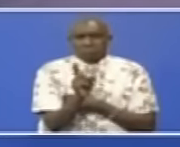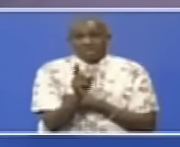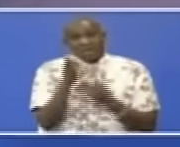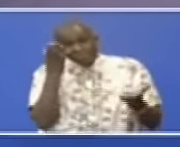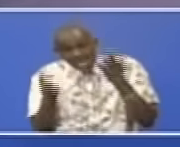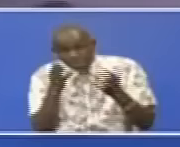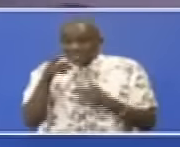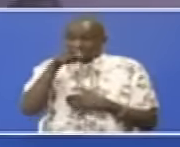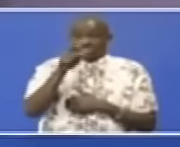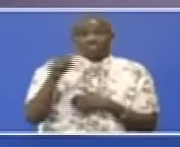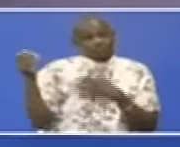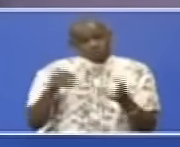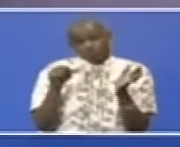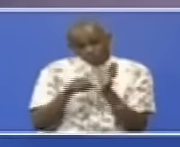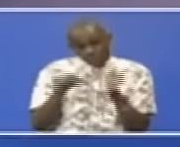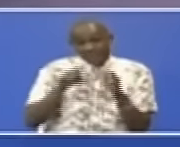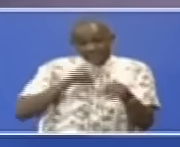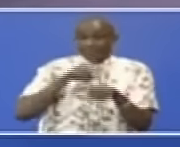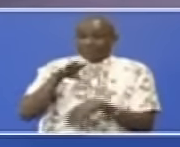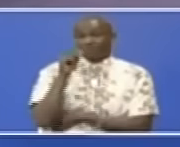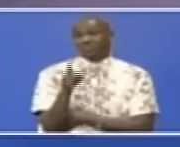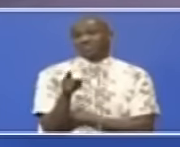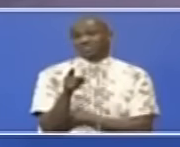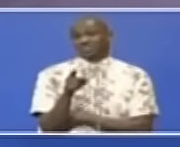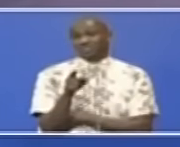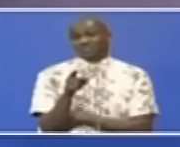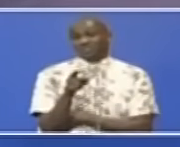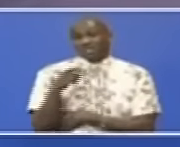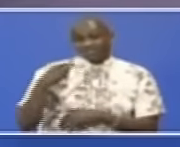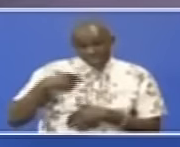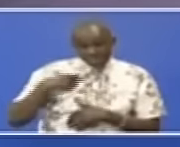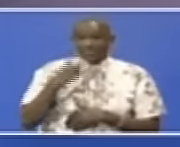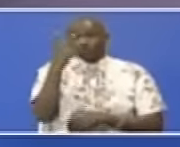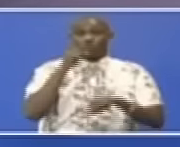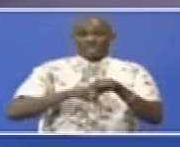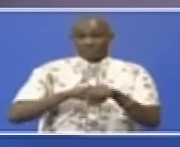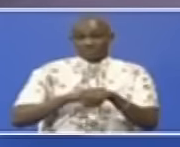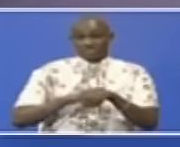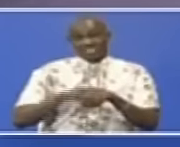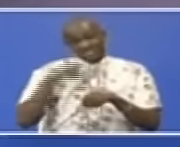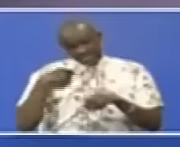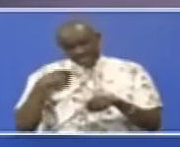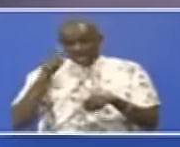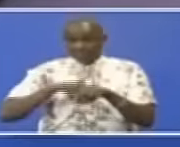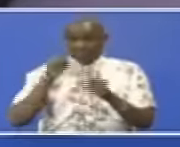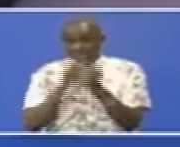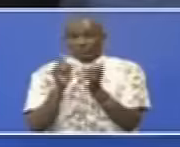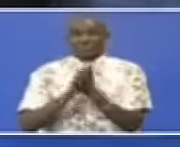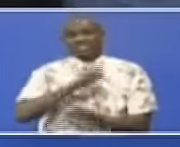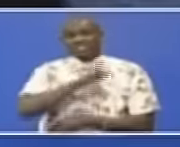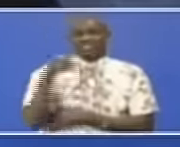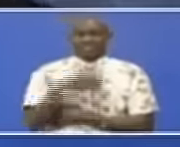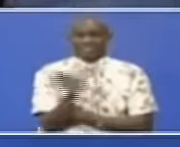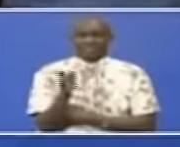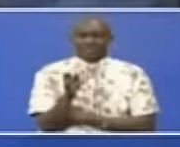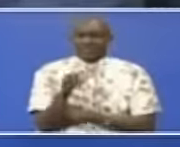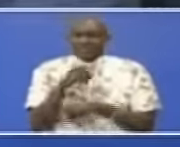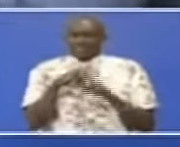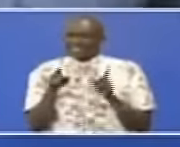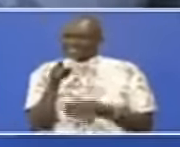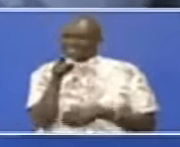ndio imeniletea shida wakati nilikata hivi. Nikakata mara mbili, ya tatu nikakutana na nyoka. But as